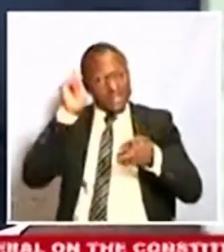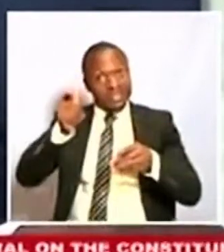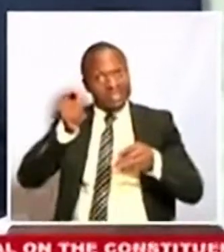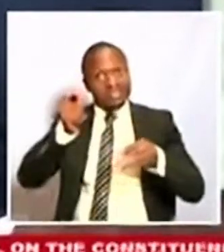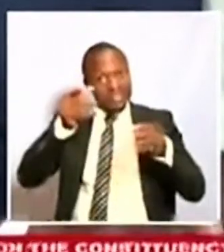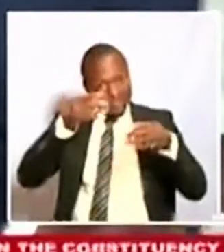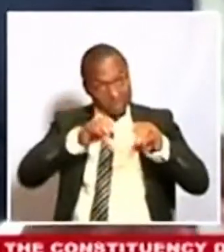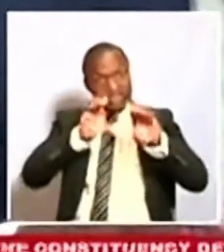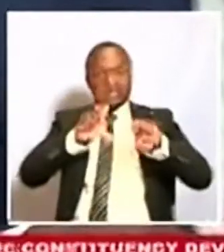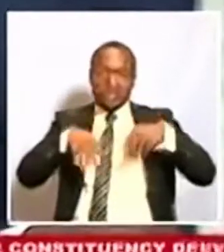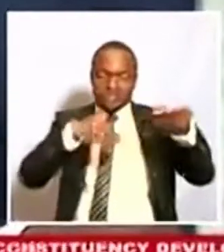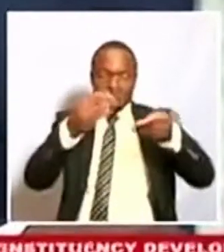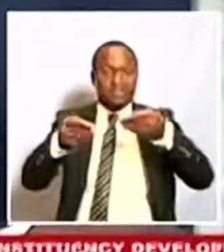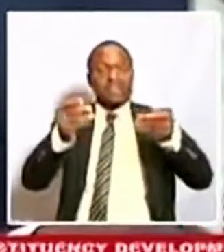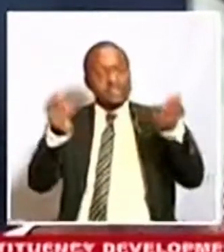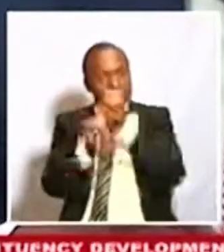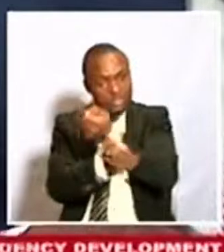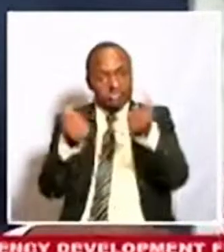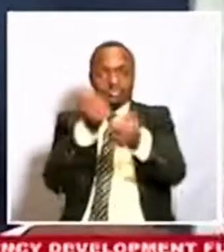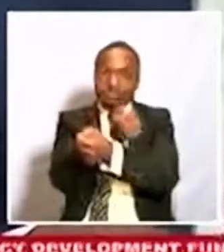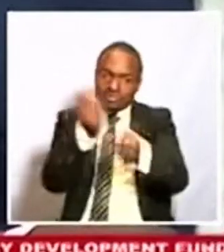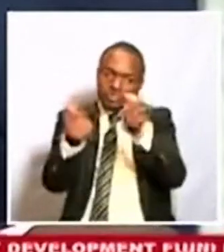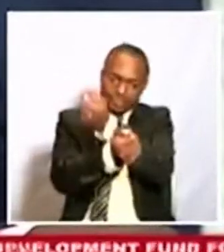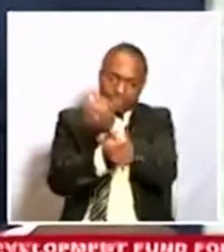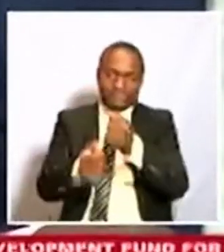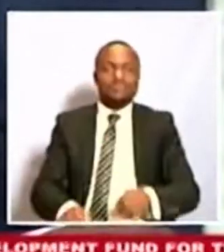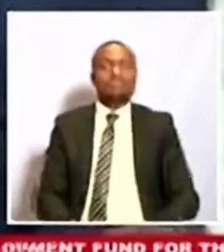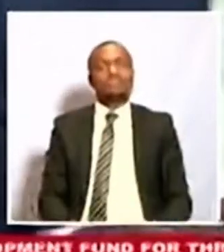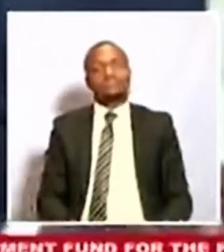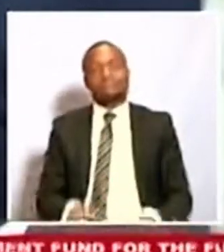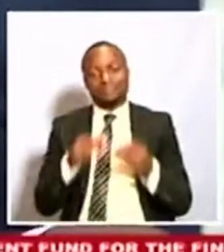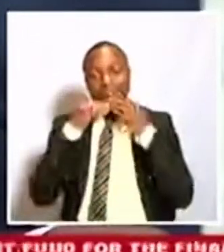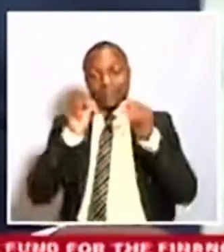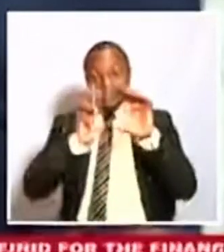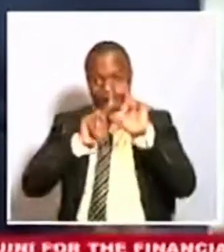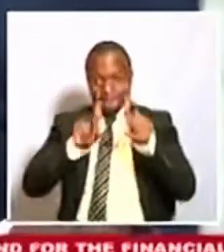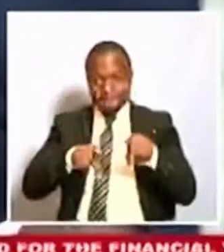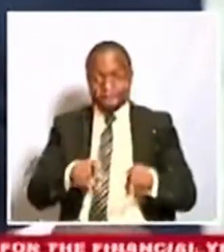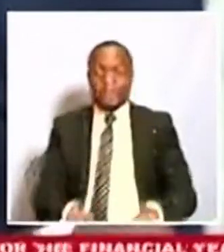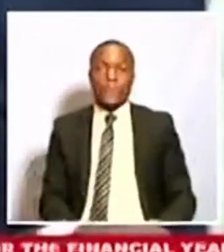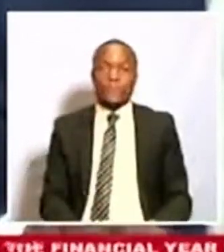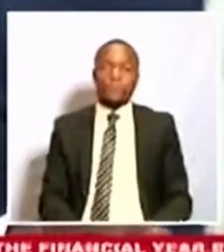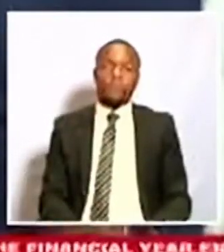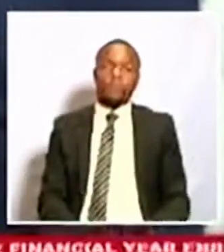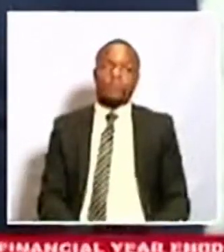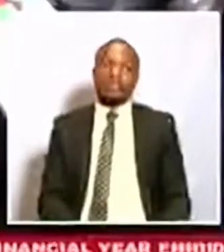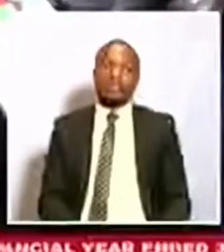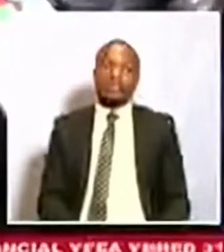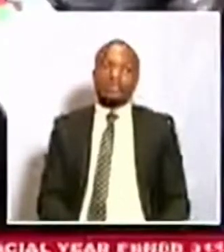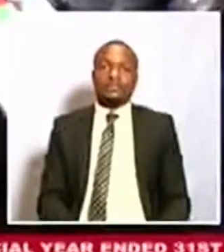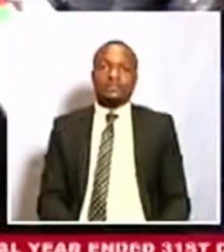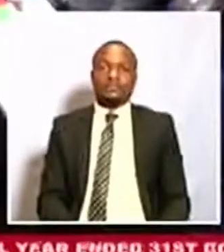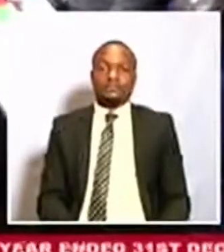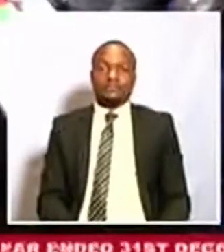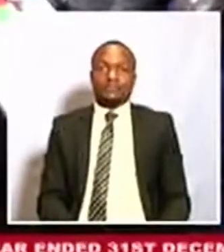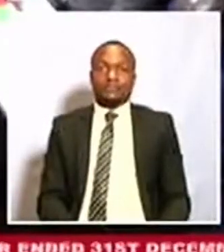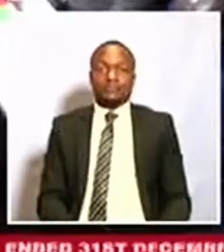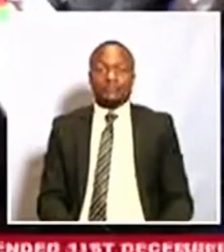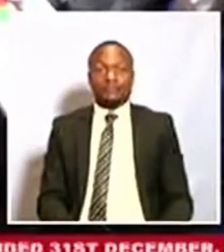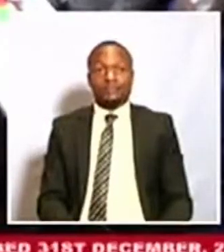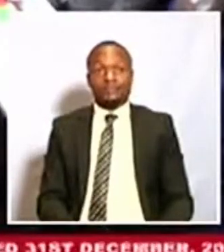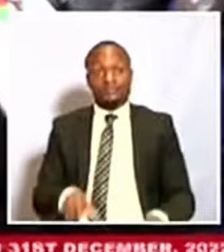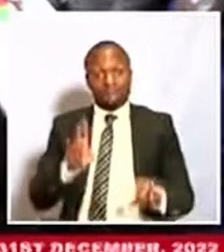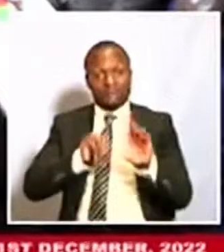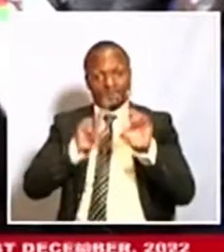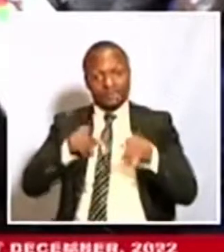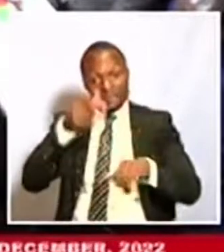never the same. It changes. Yeah. Thank you. Thank you very much. As we Chair, just the